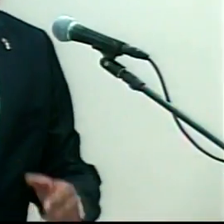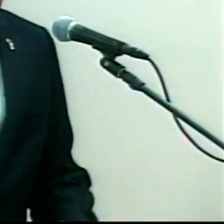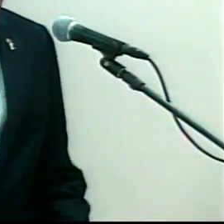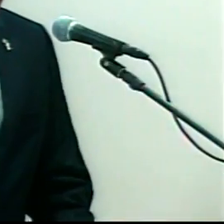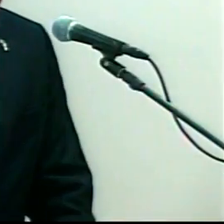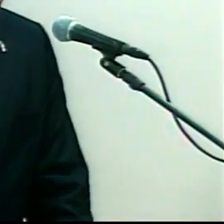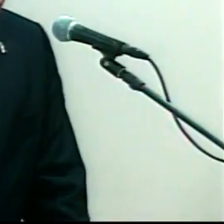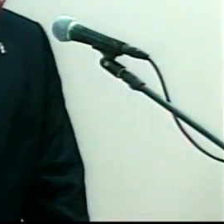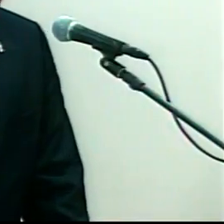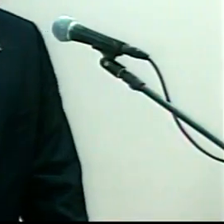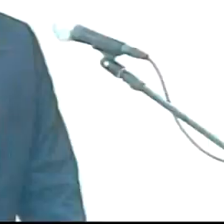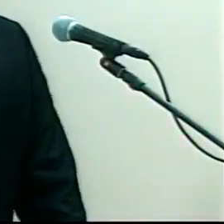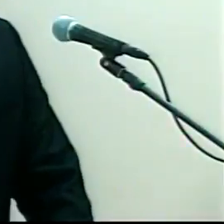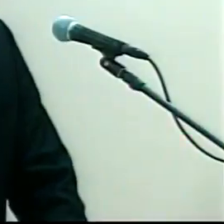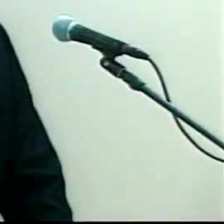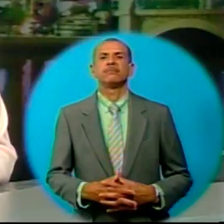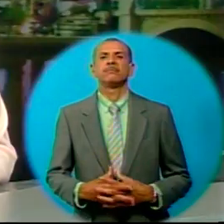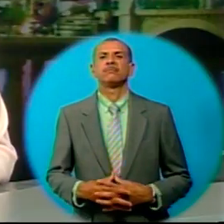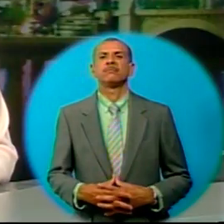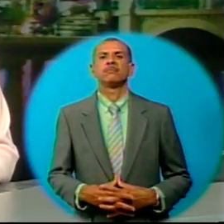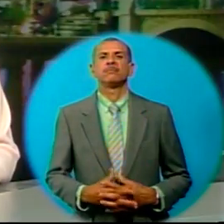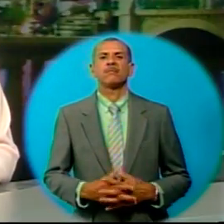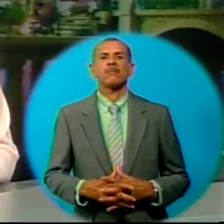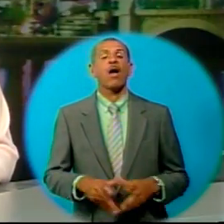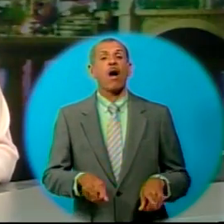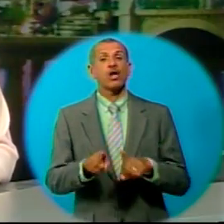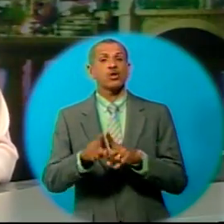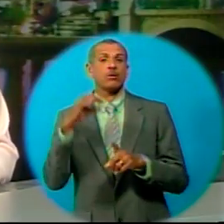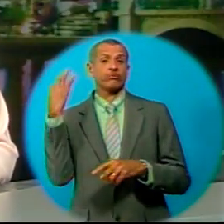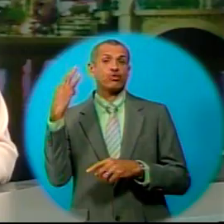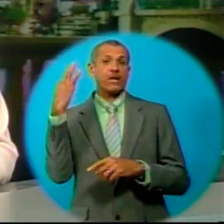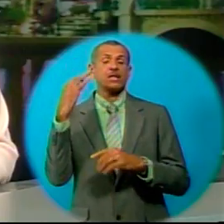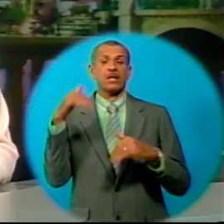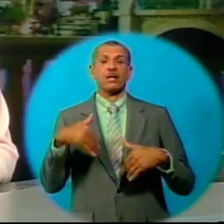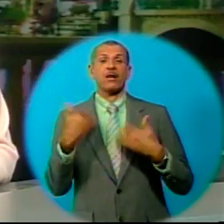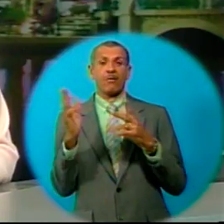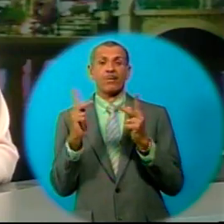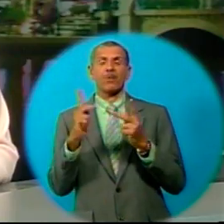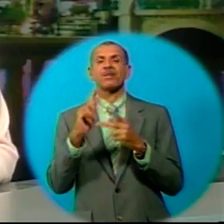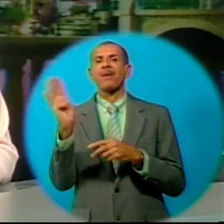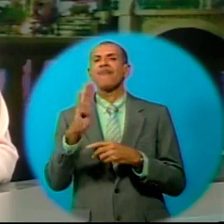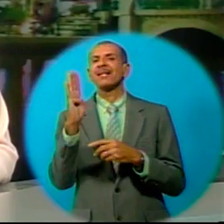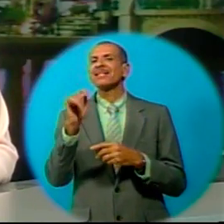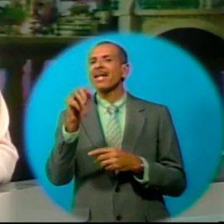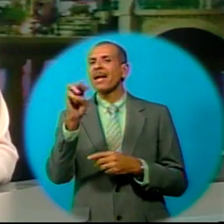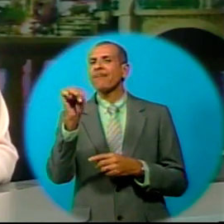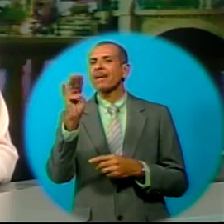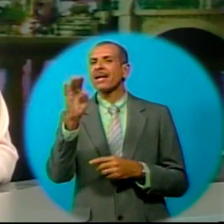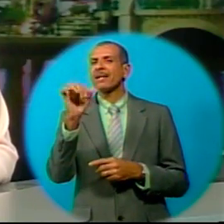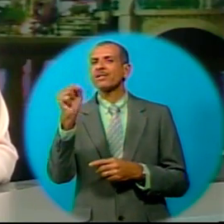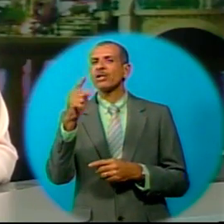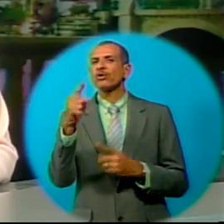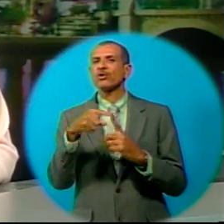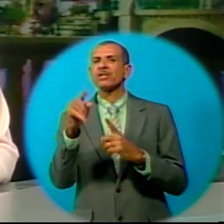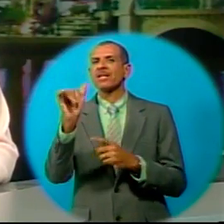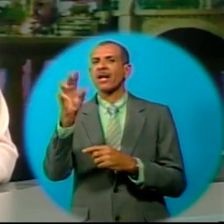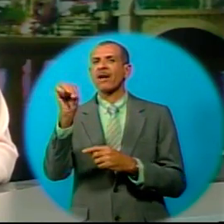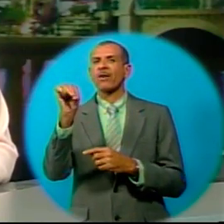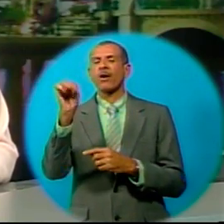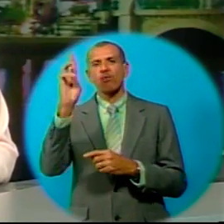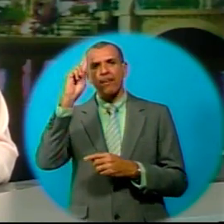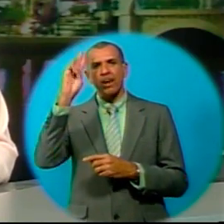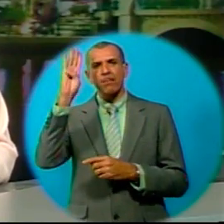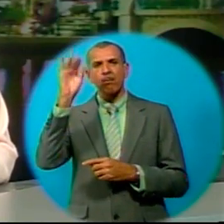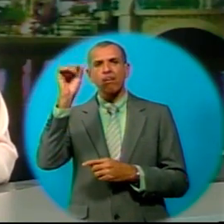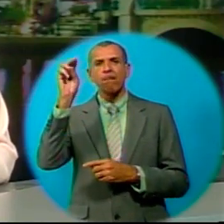to the problems that exist. Also addressing the youngsters was Barbados' ambassador to CARICOM, Robert Morris. He